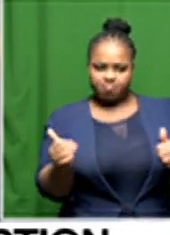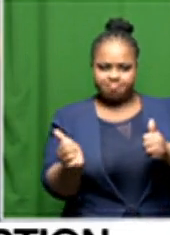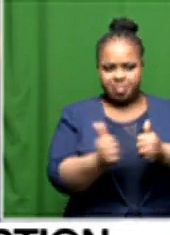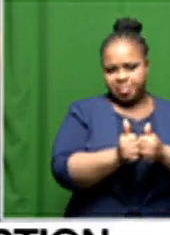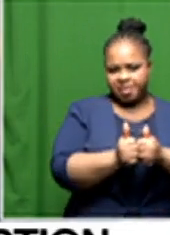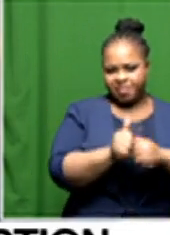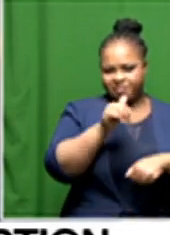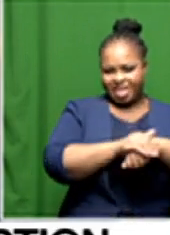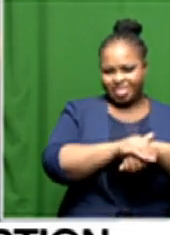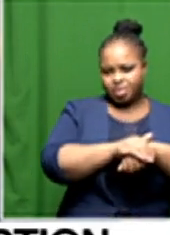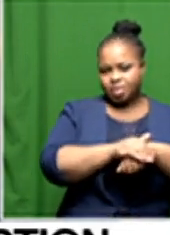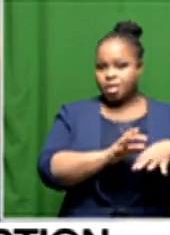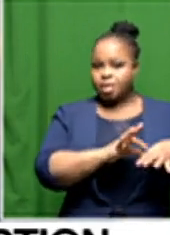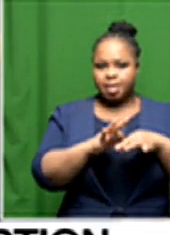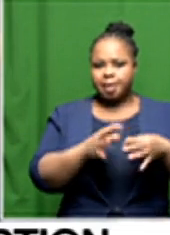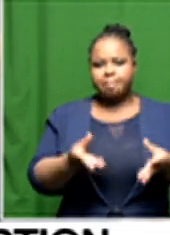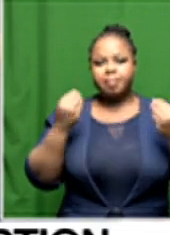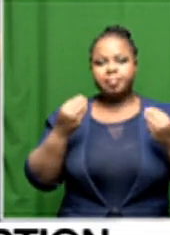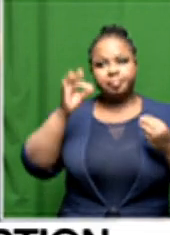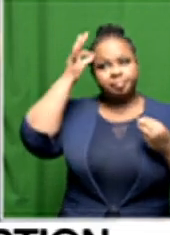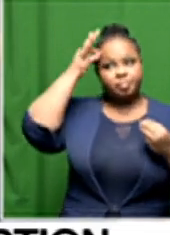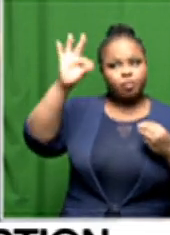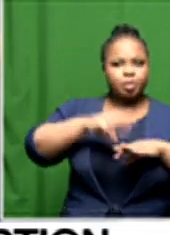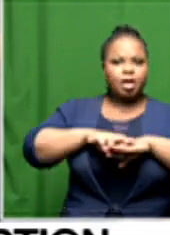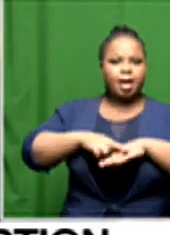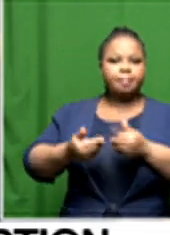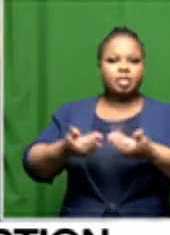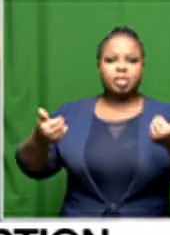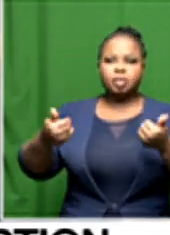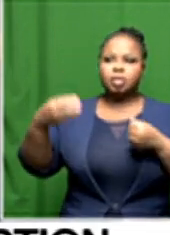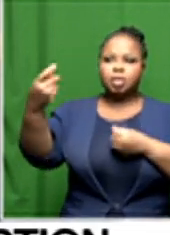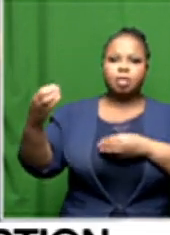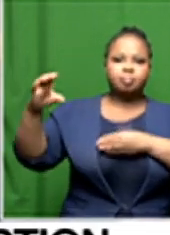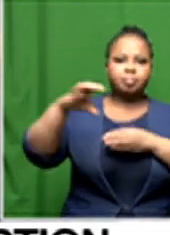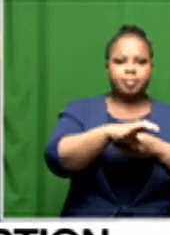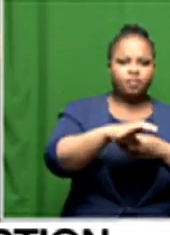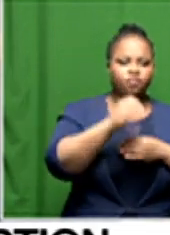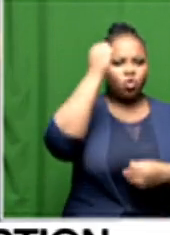managed to get the apartheid government funded part of Sun City,